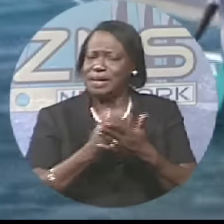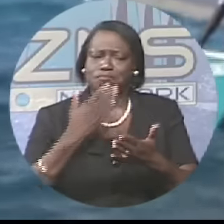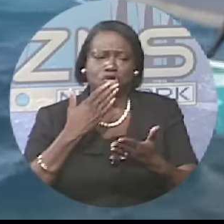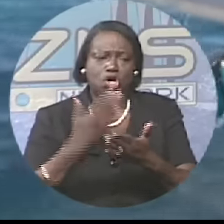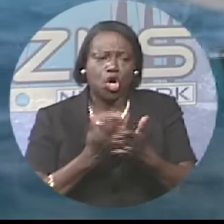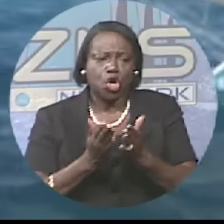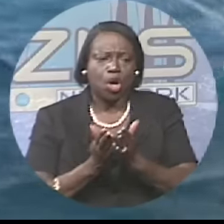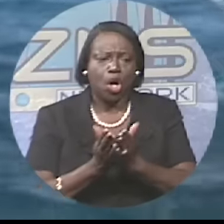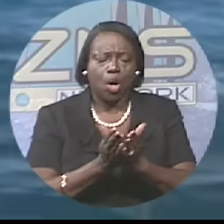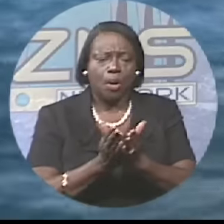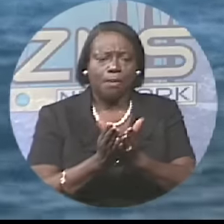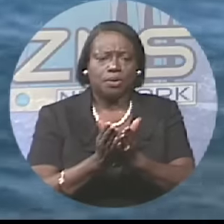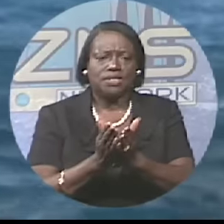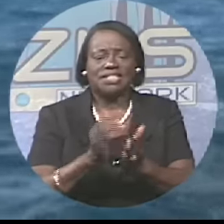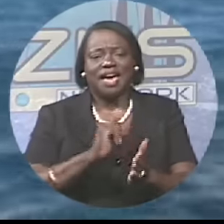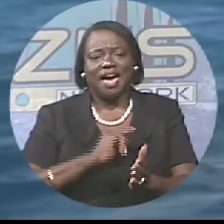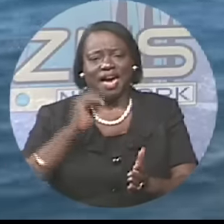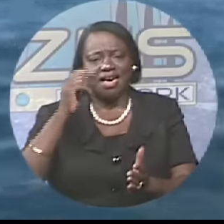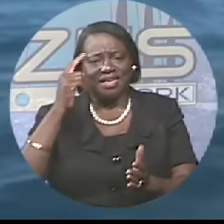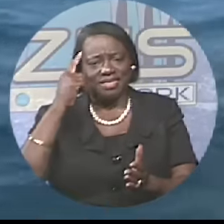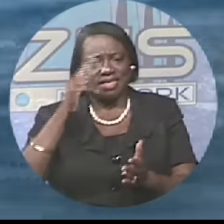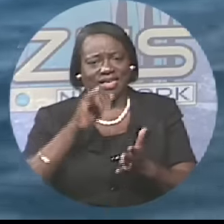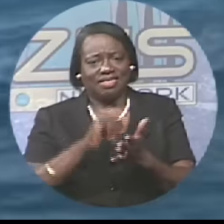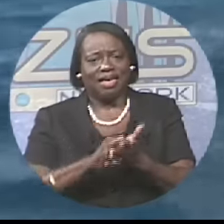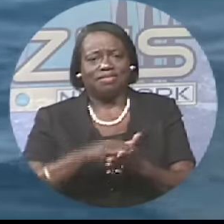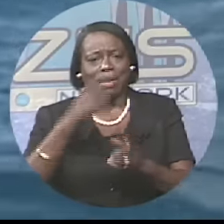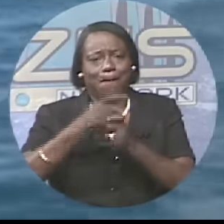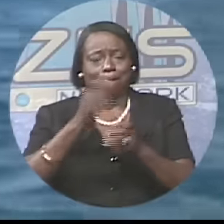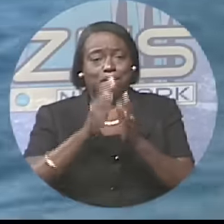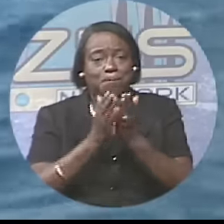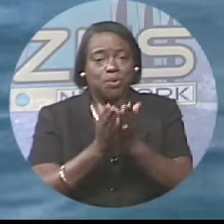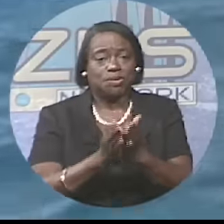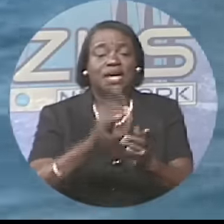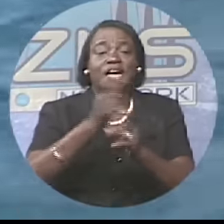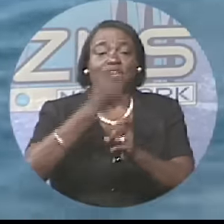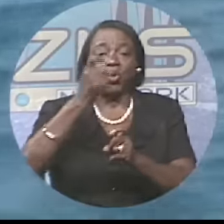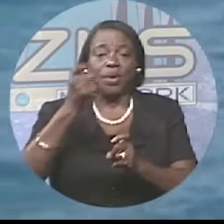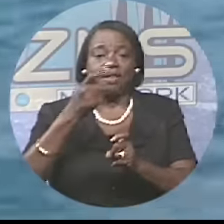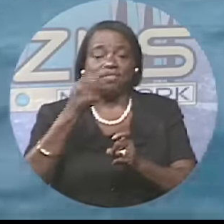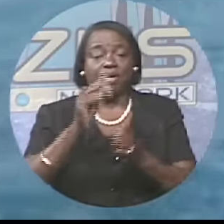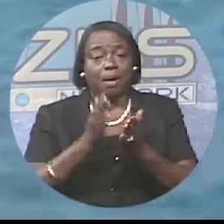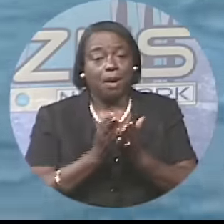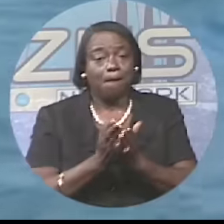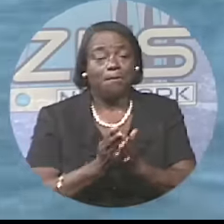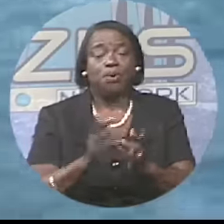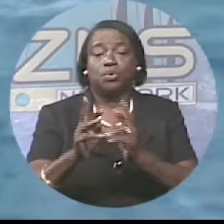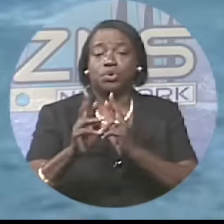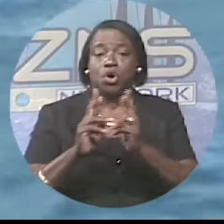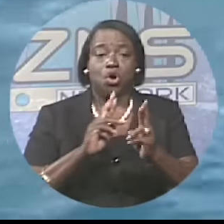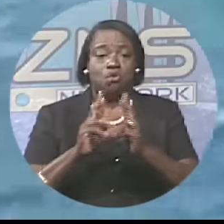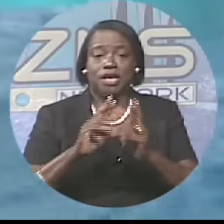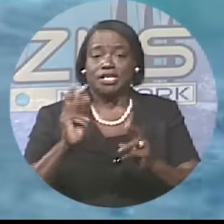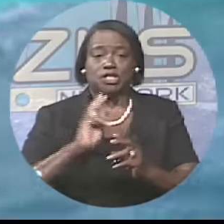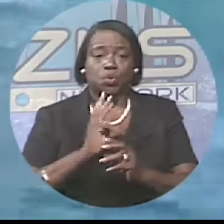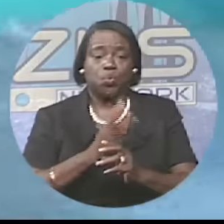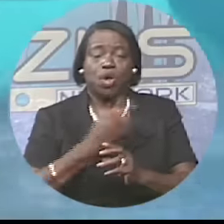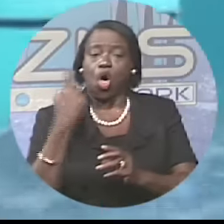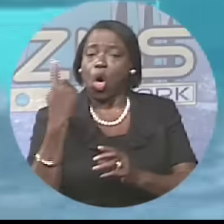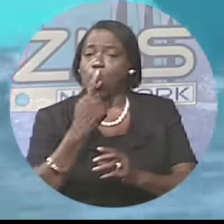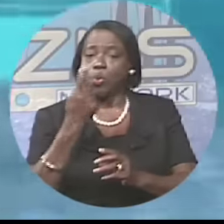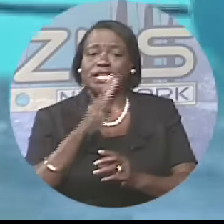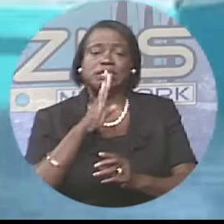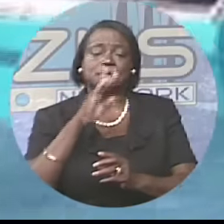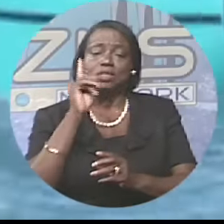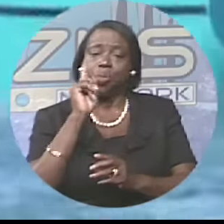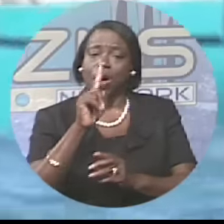think the boat that win this regatta will always be the boat going into the National Family Regatta as a